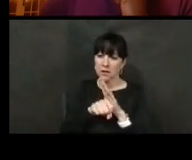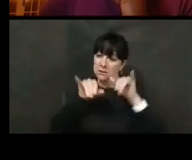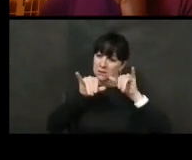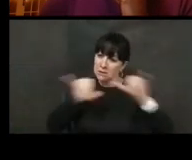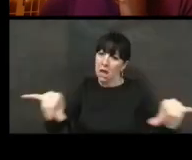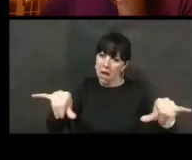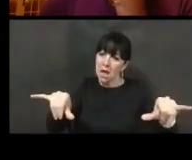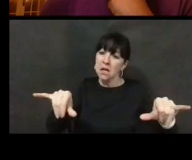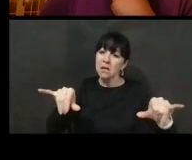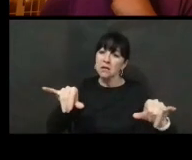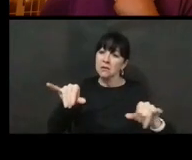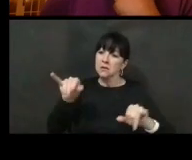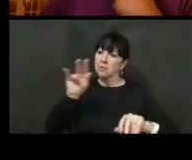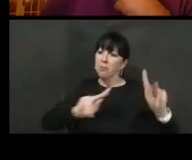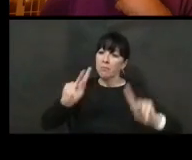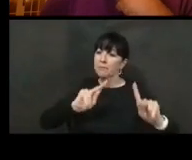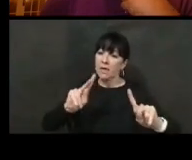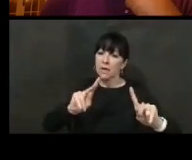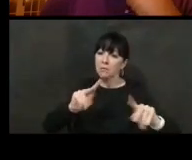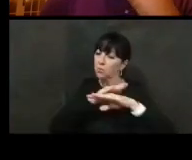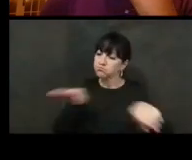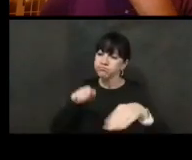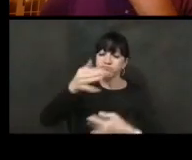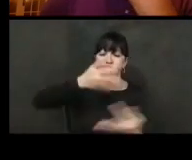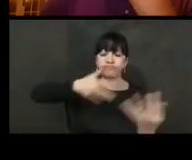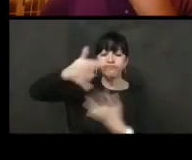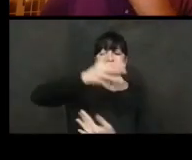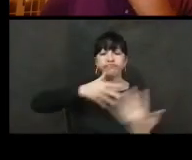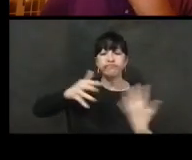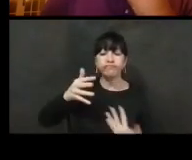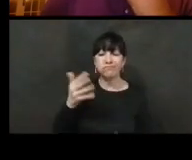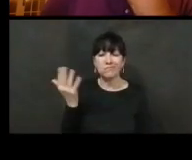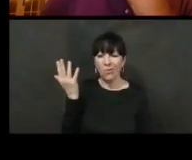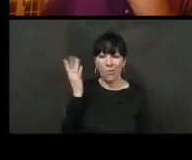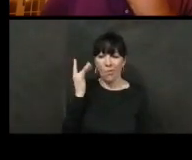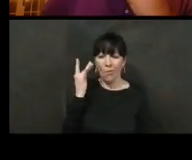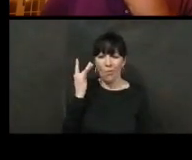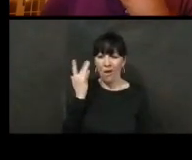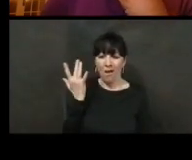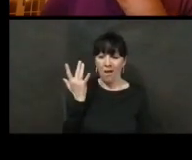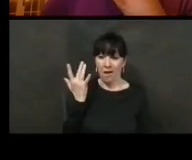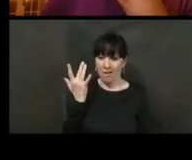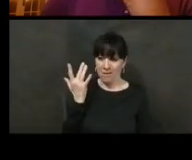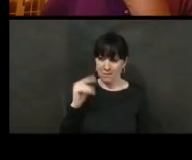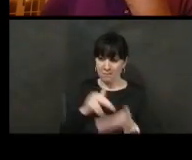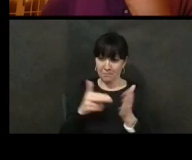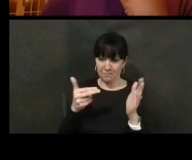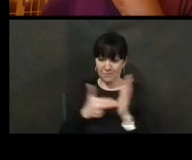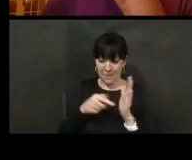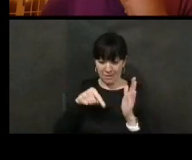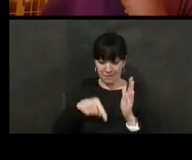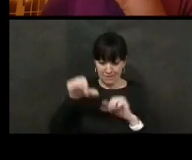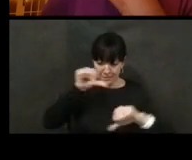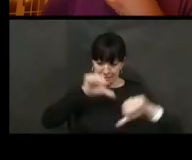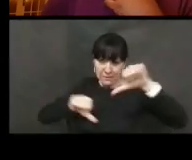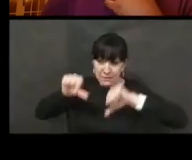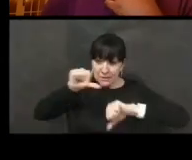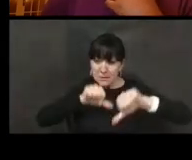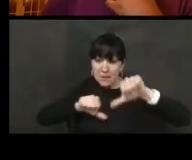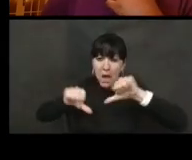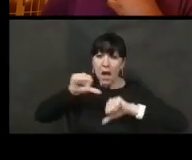people? Yeah. I mean, it's obviously something very unique for all of us, right? Most of us have